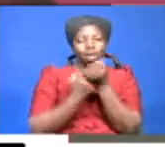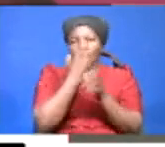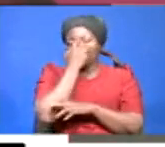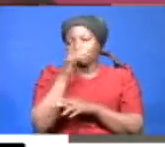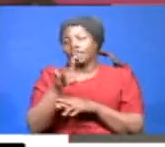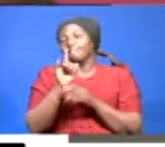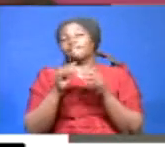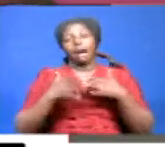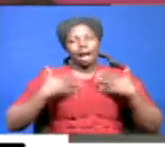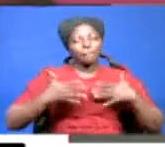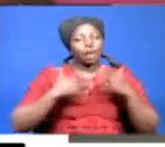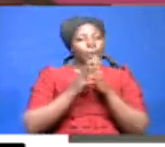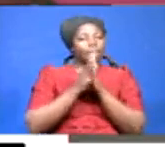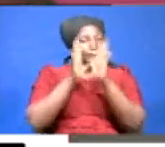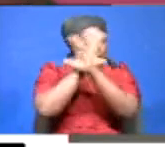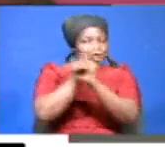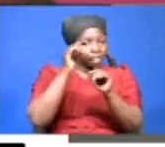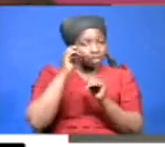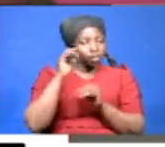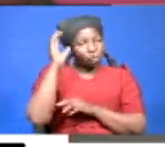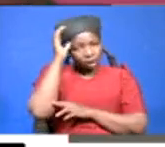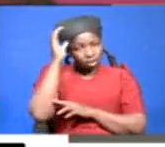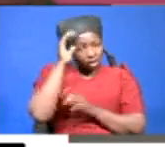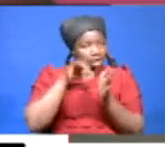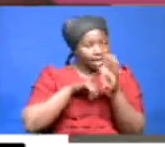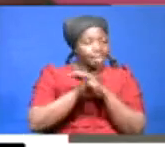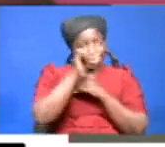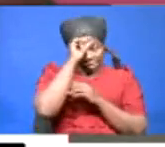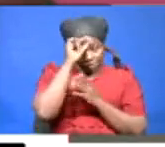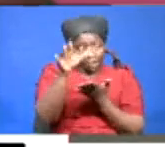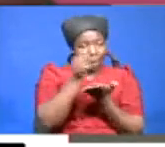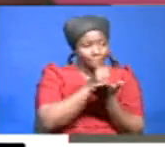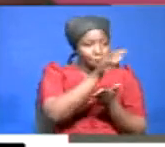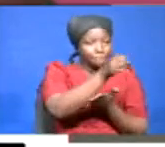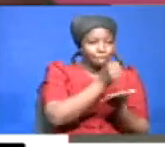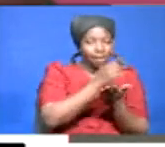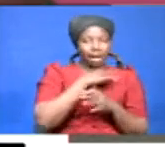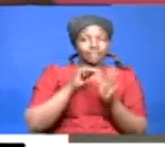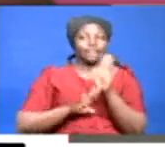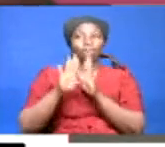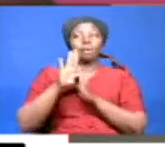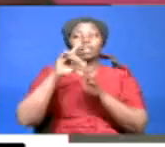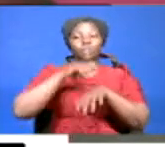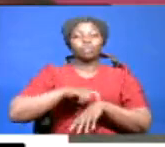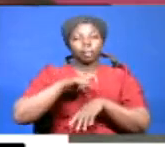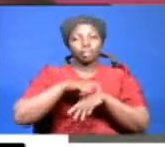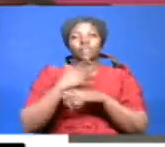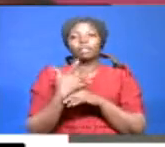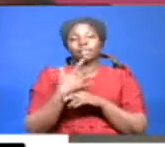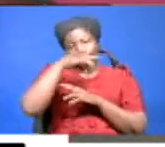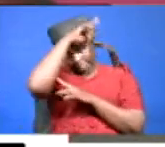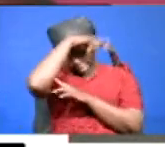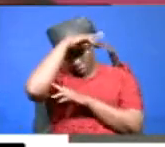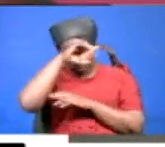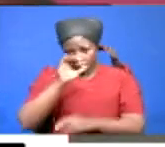president's consideration in government appointment and development. Speaking during the 11th graduation at Outspan Medical College in Nyeri County,